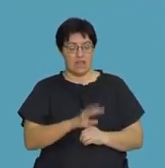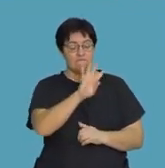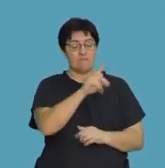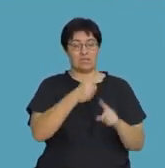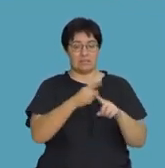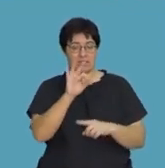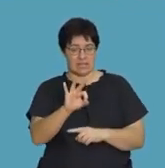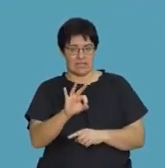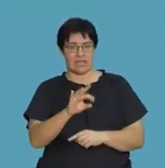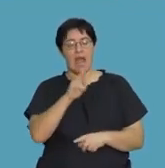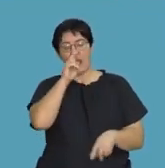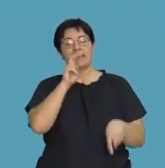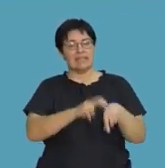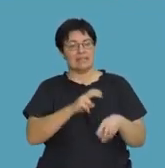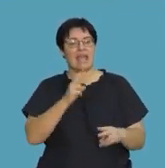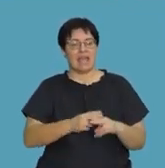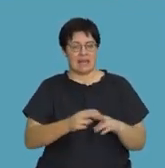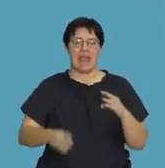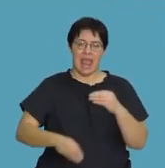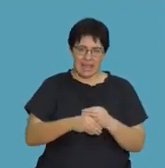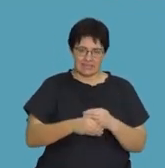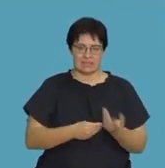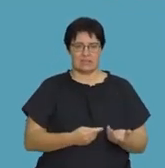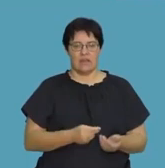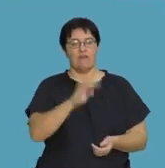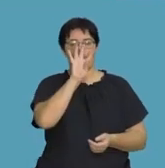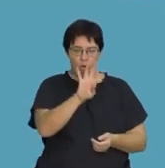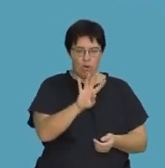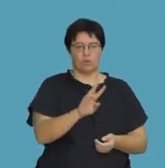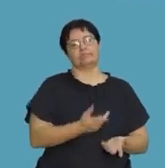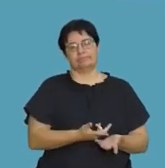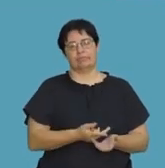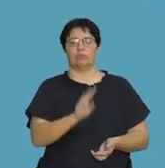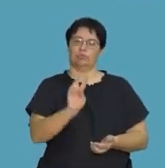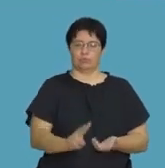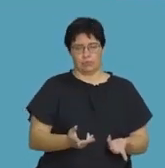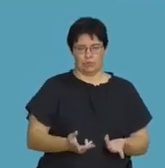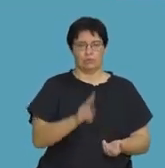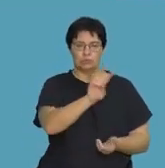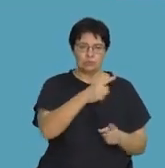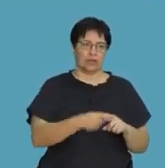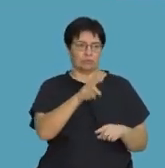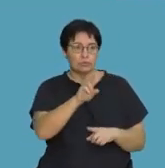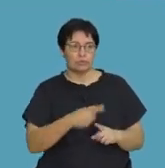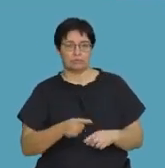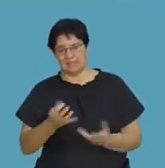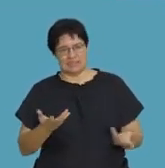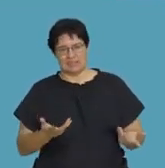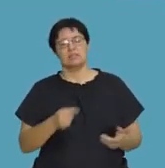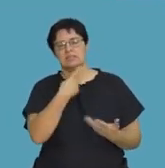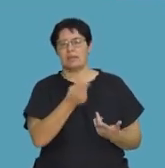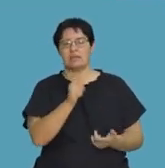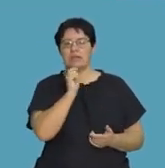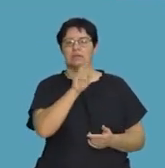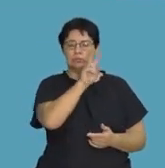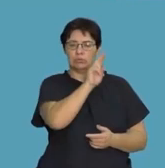3, I also need to go again and add another step of changing the 4 to be a 2. So I can just go straight to saying